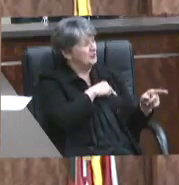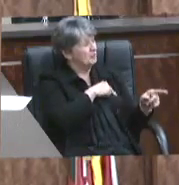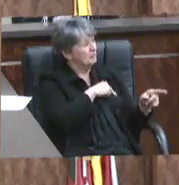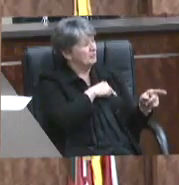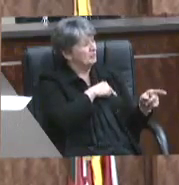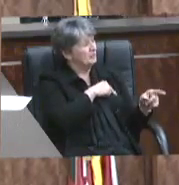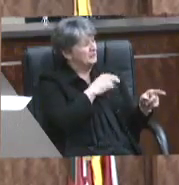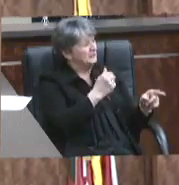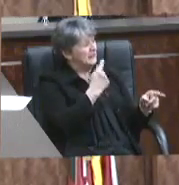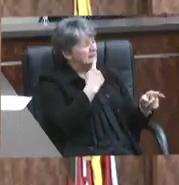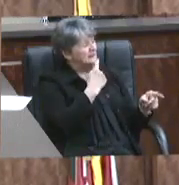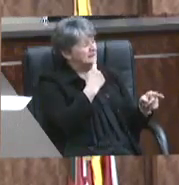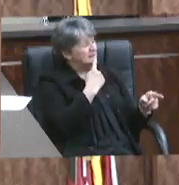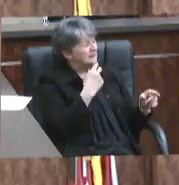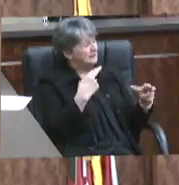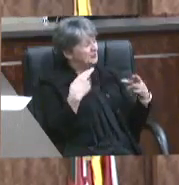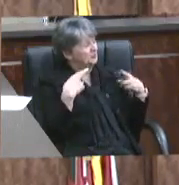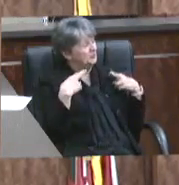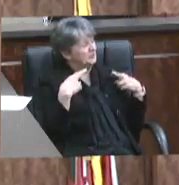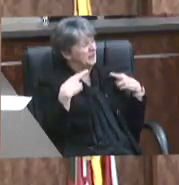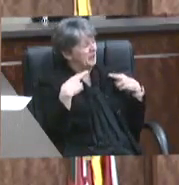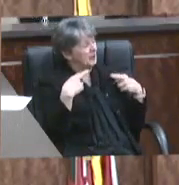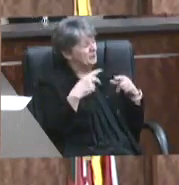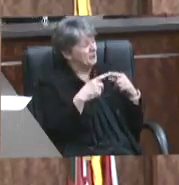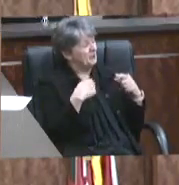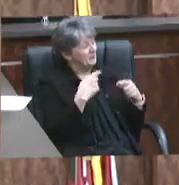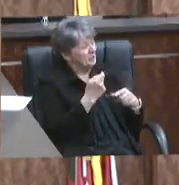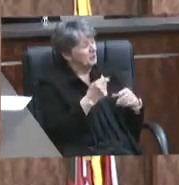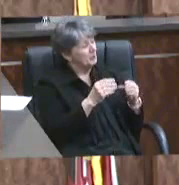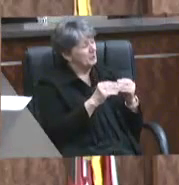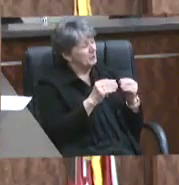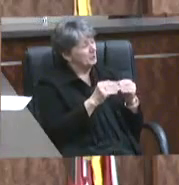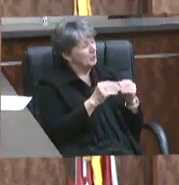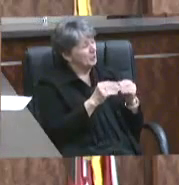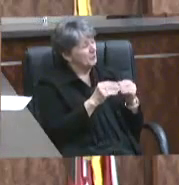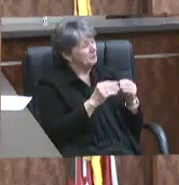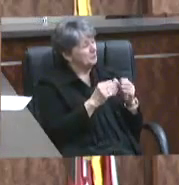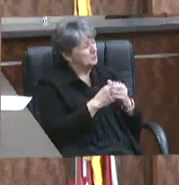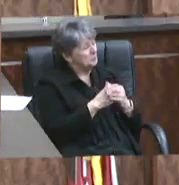states retirement, but you got a little bit more to go. And then we've got